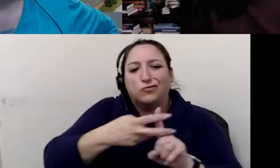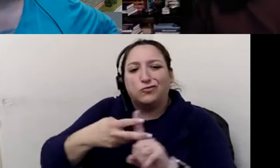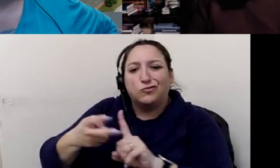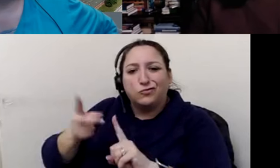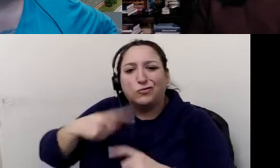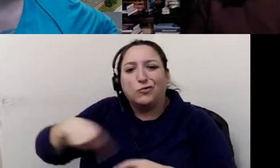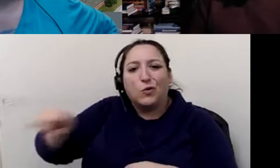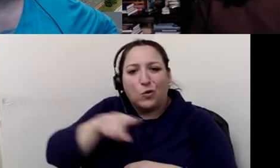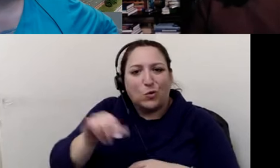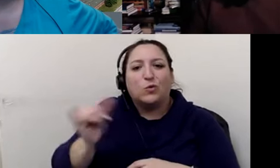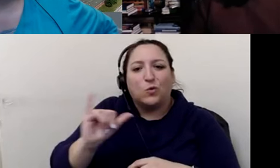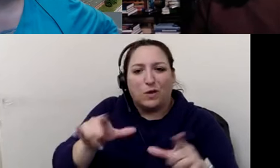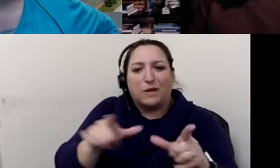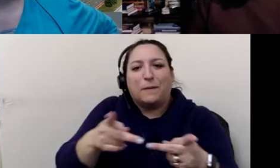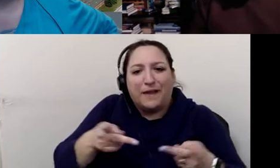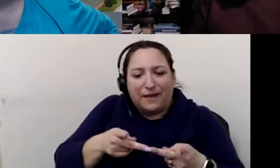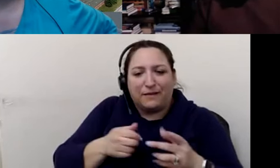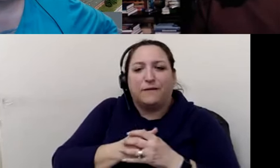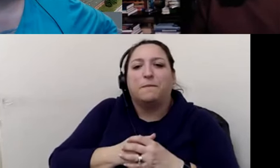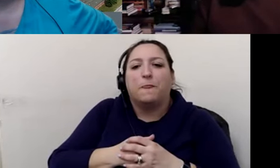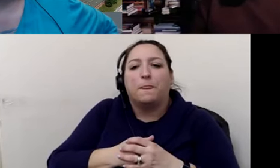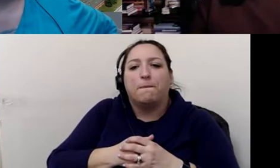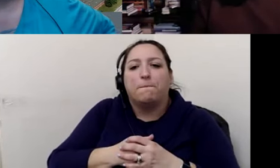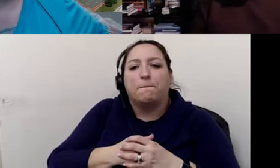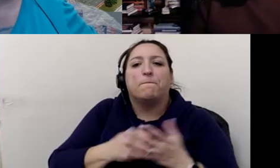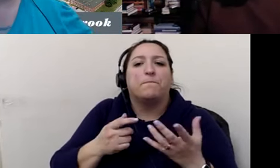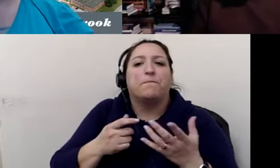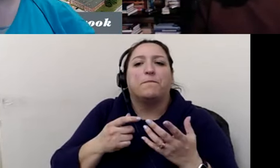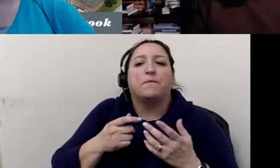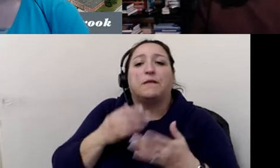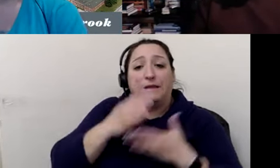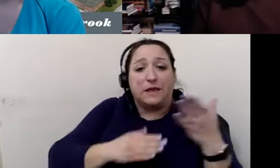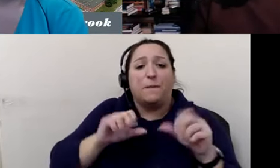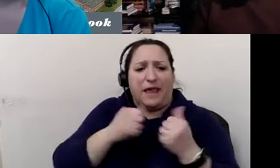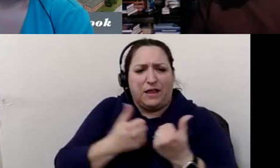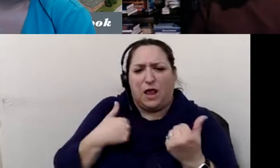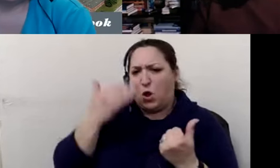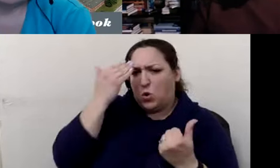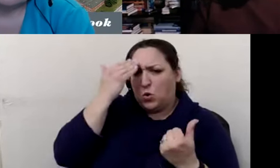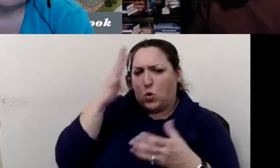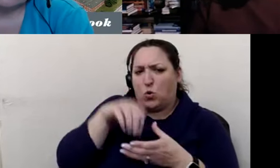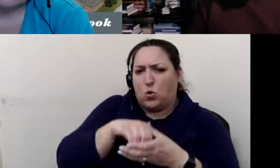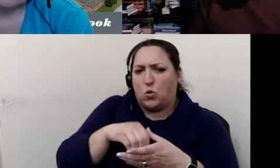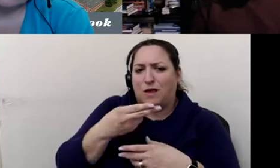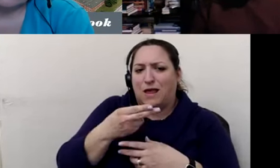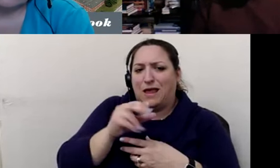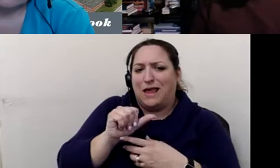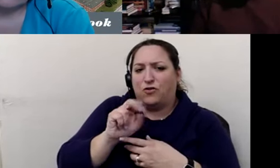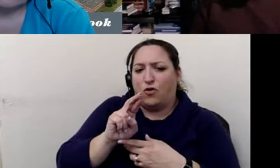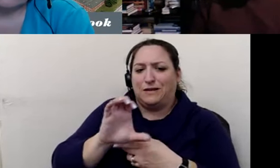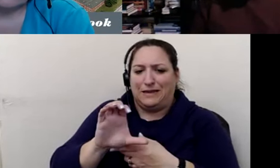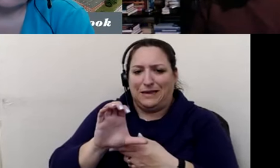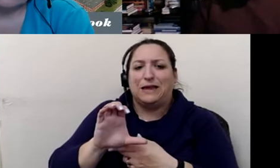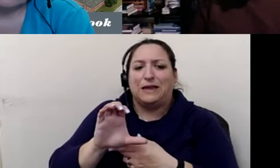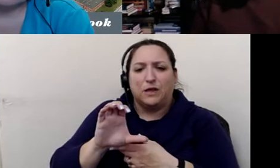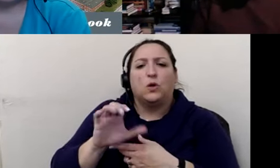those locations. In some of the agencies I'm familiar with, including AHRC, I think